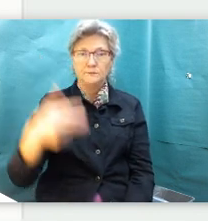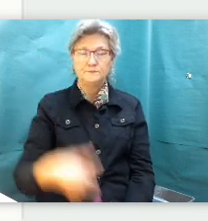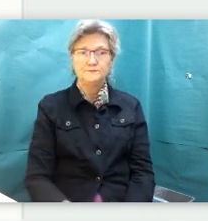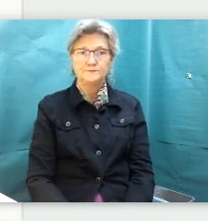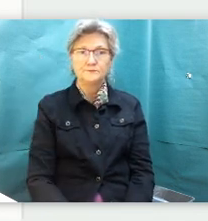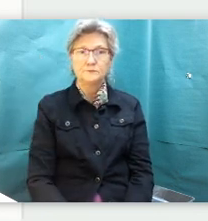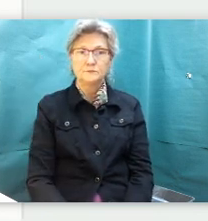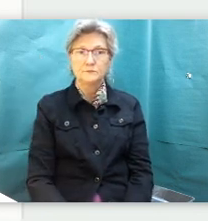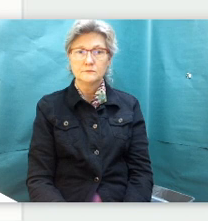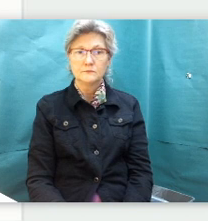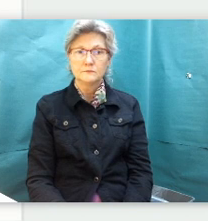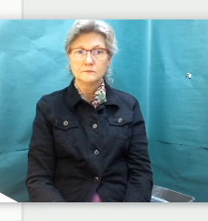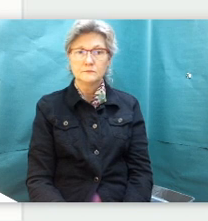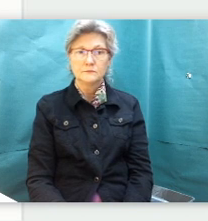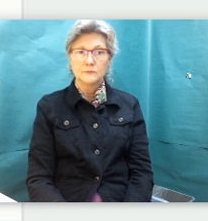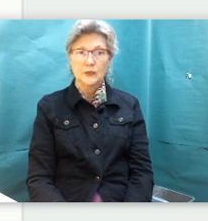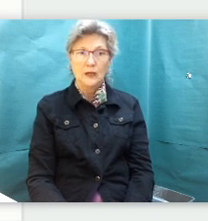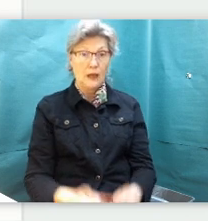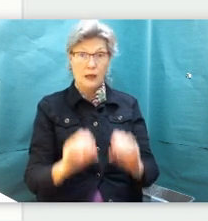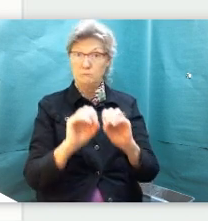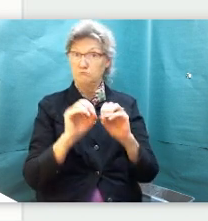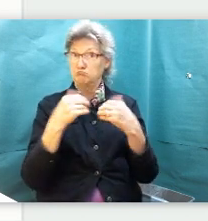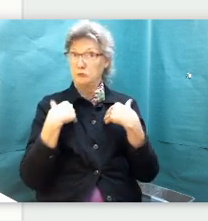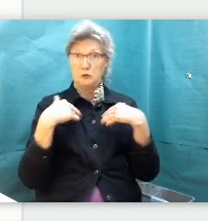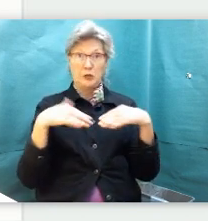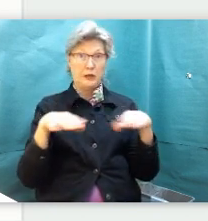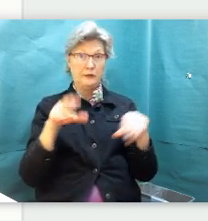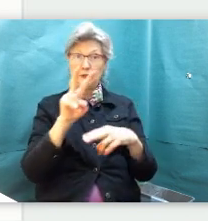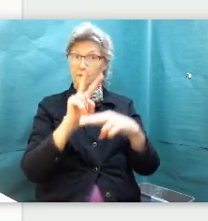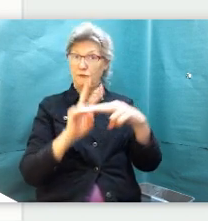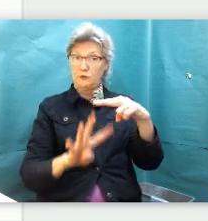3. We do not have any 2/4